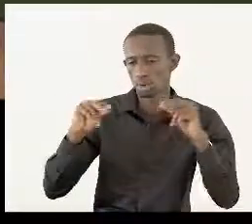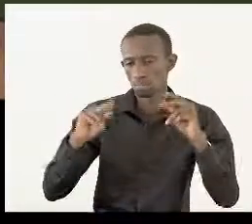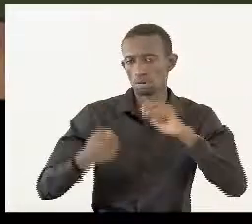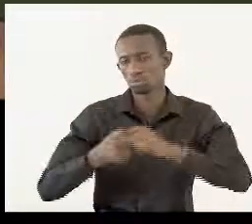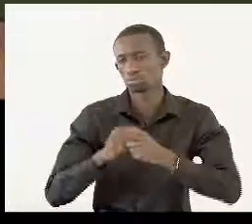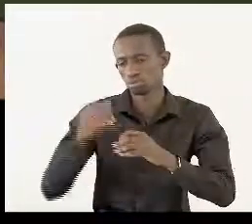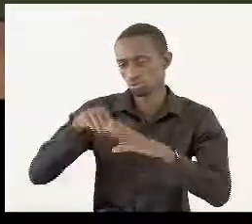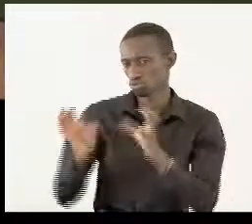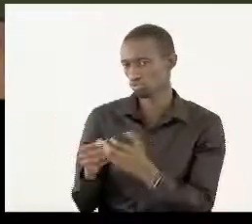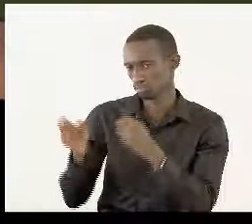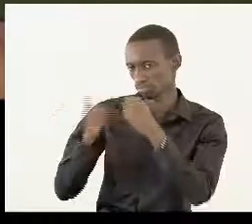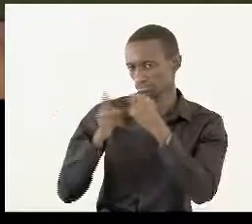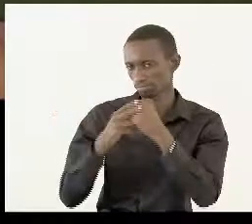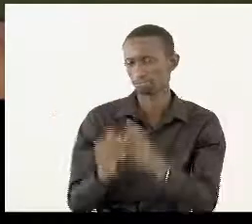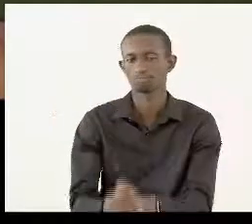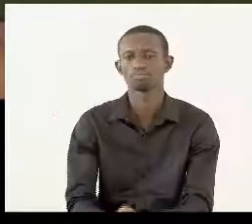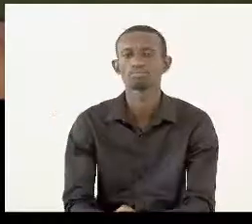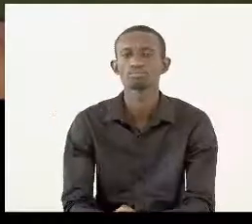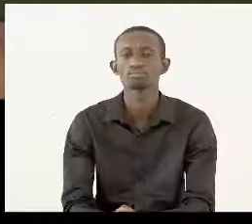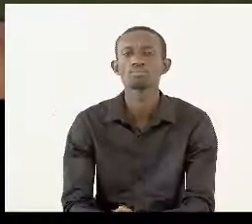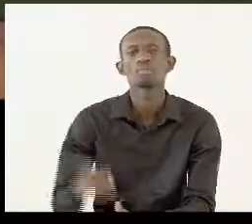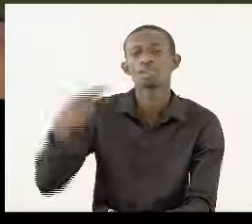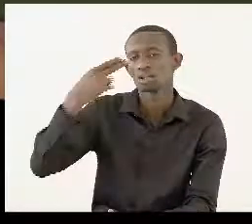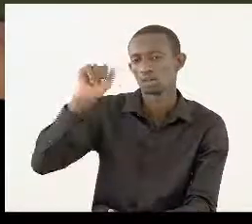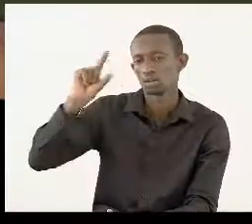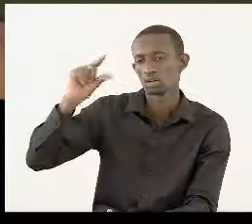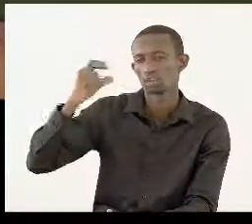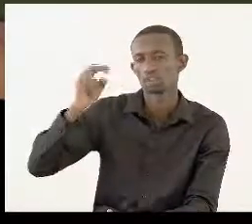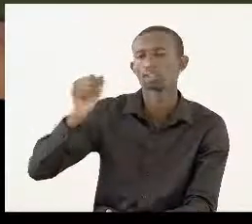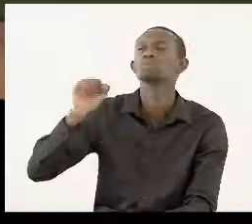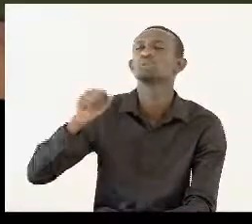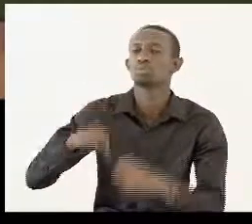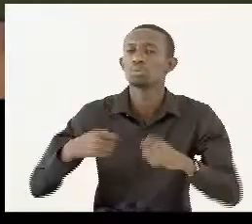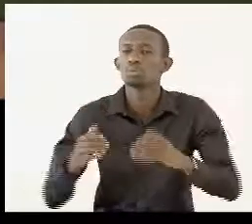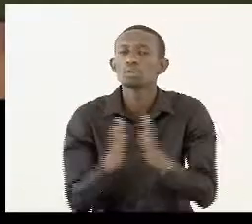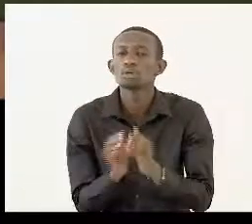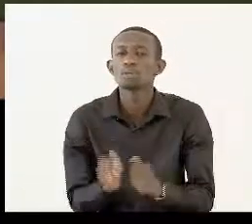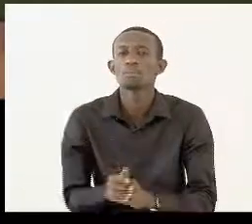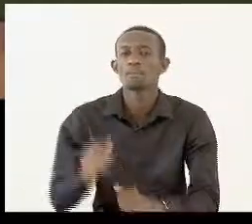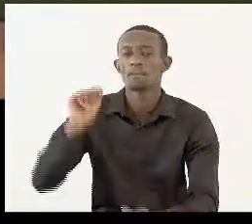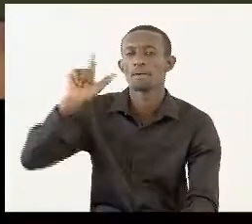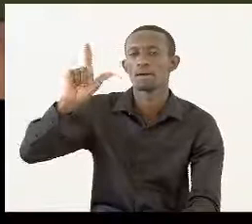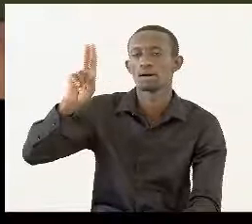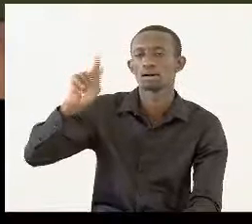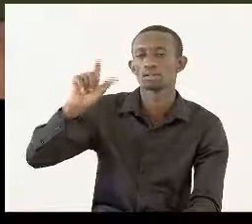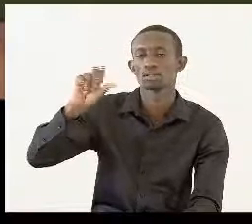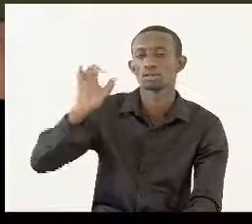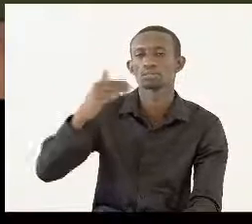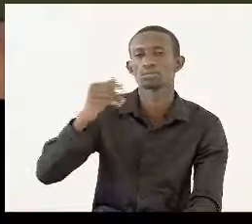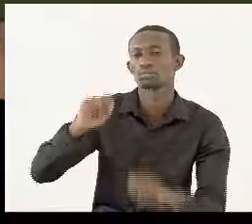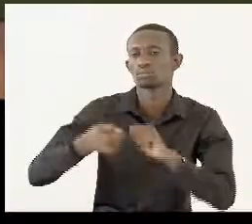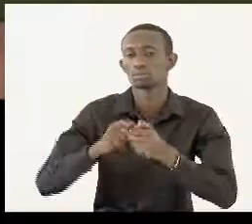okay? So halogens can react with alkali metals, and as we have seen, that